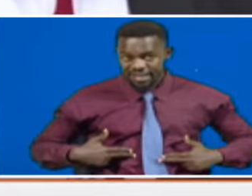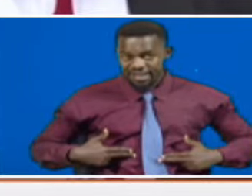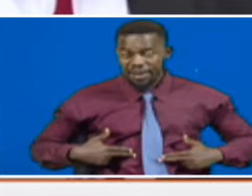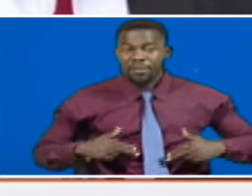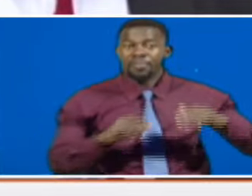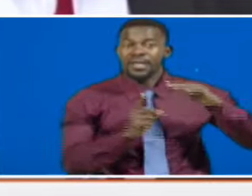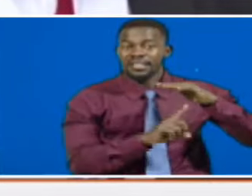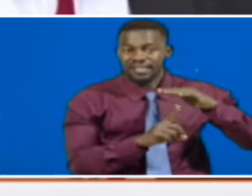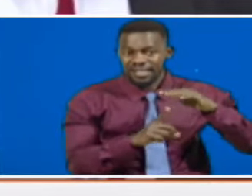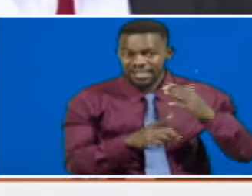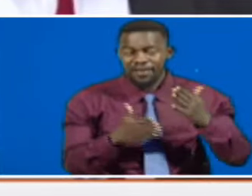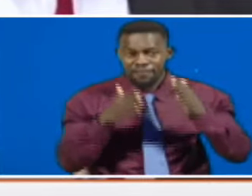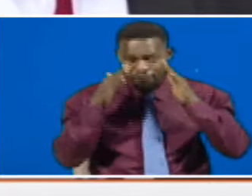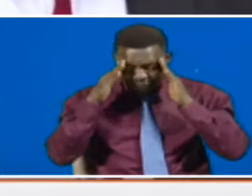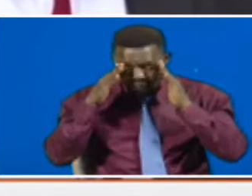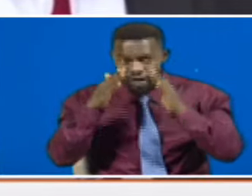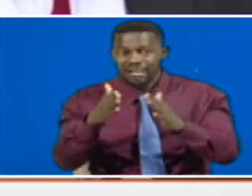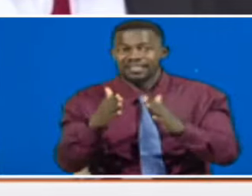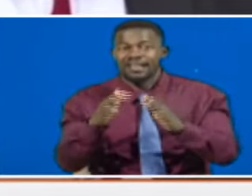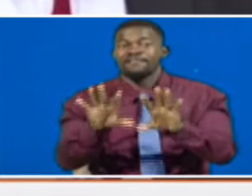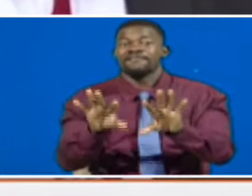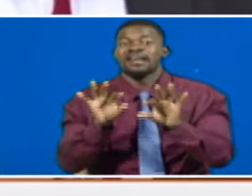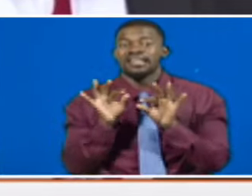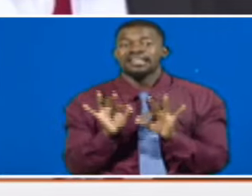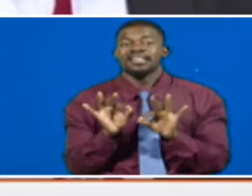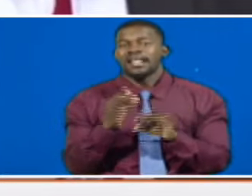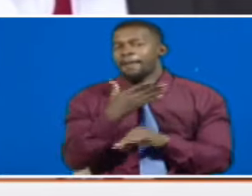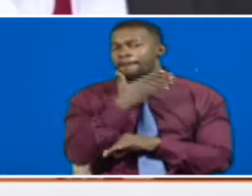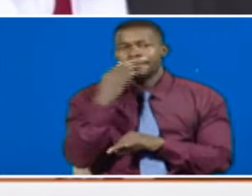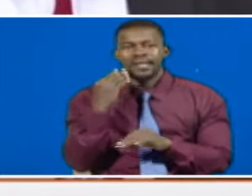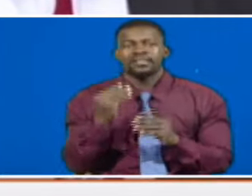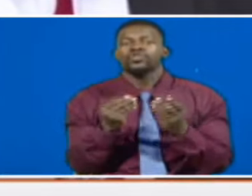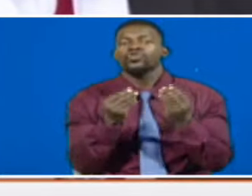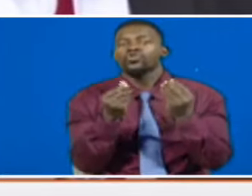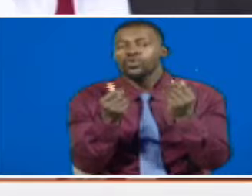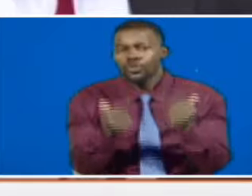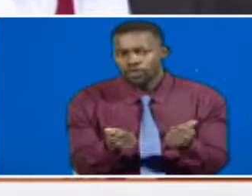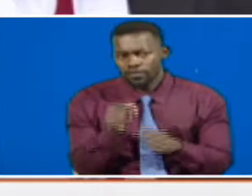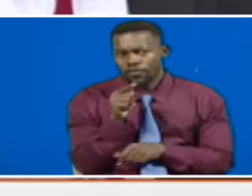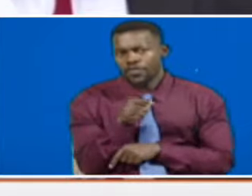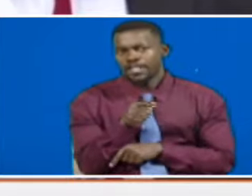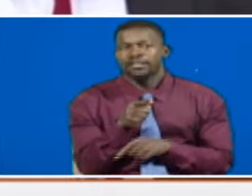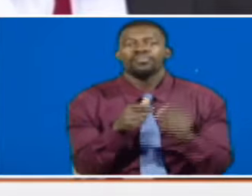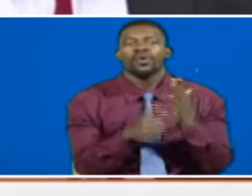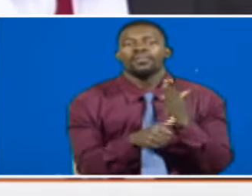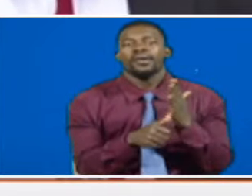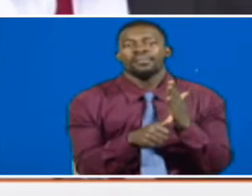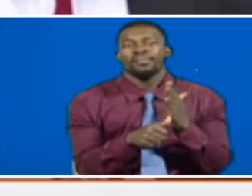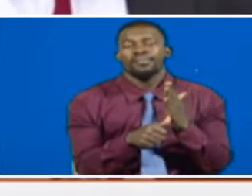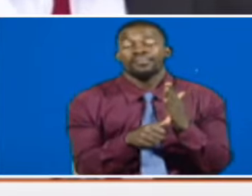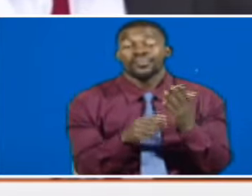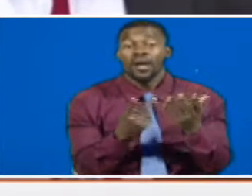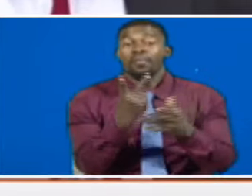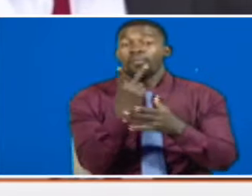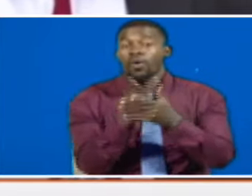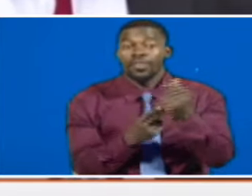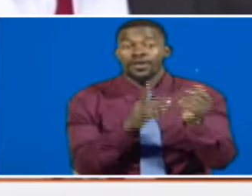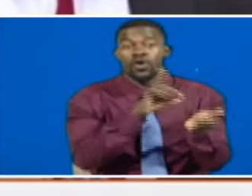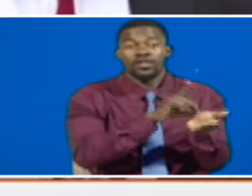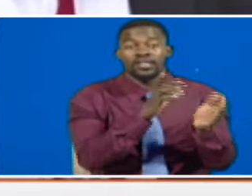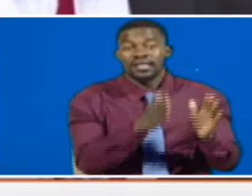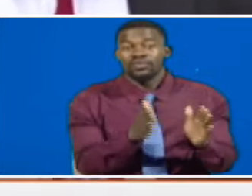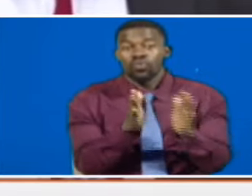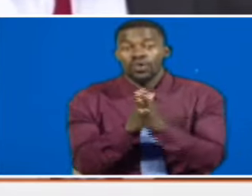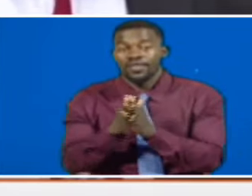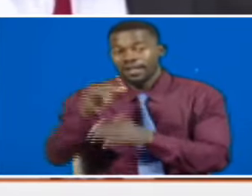commitment to finding common ground. Both sides must demonstrate